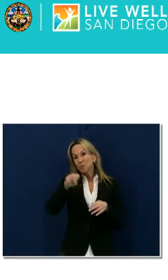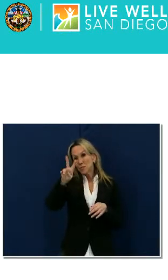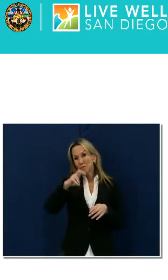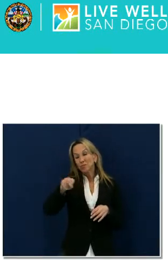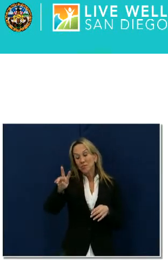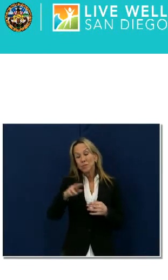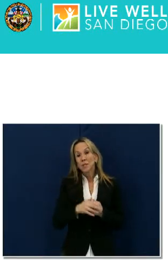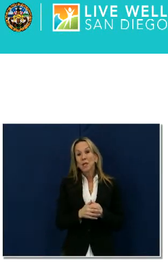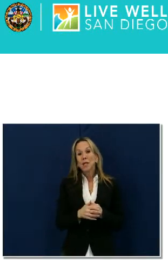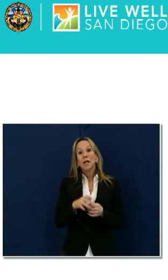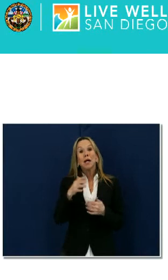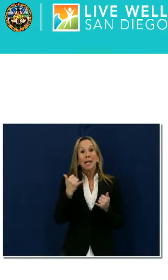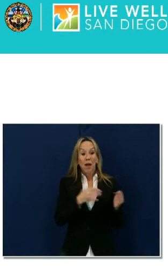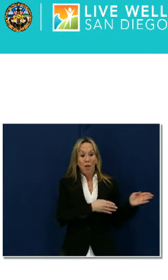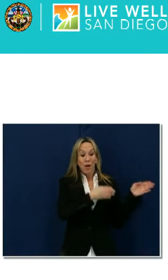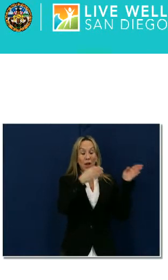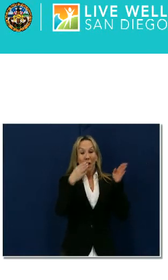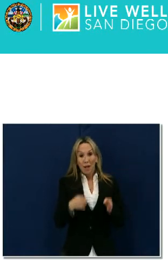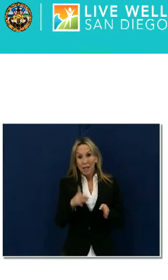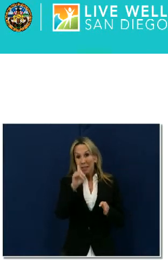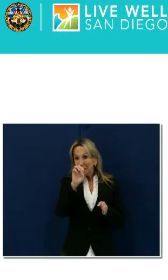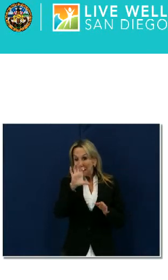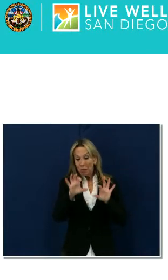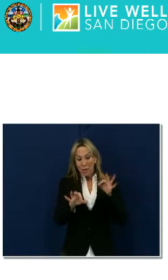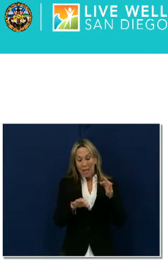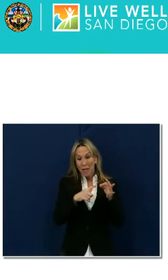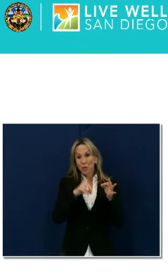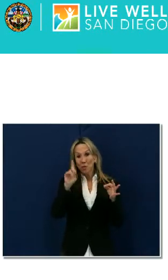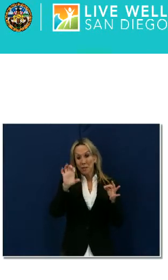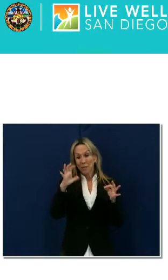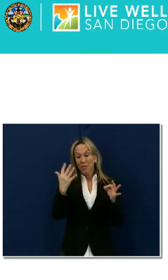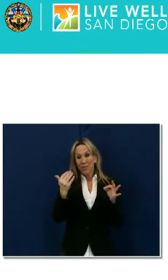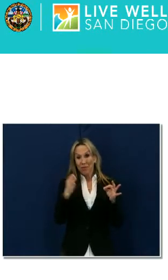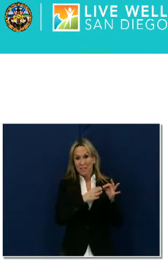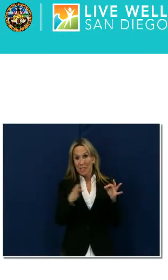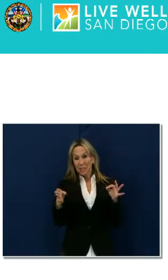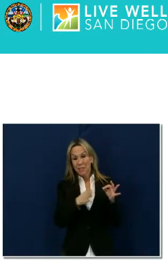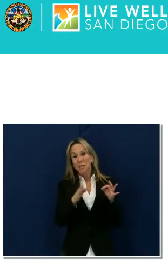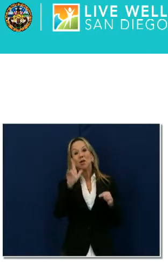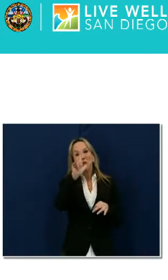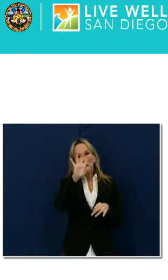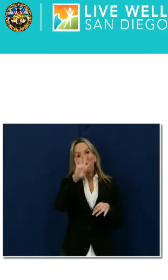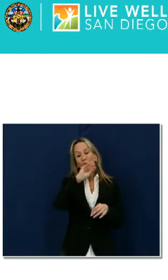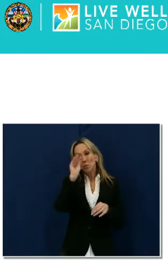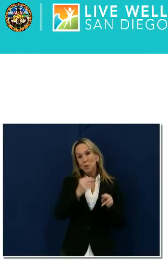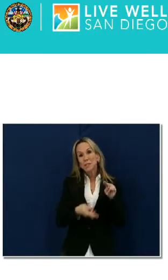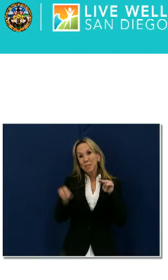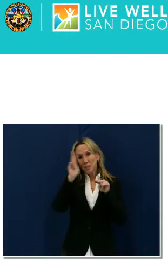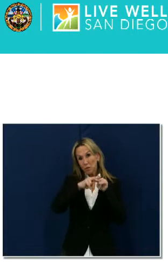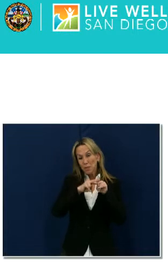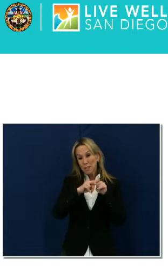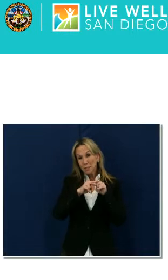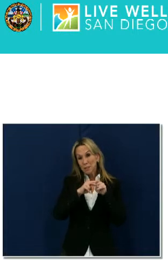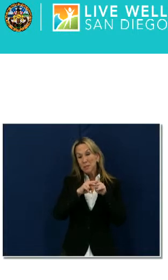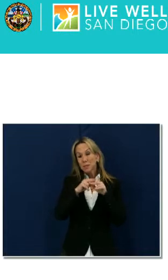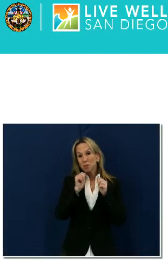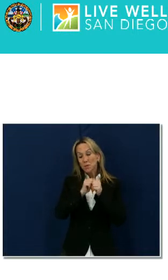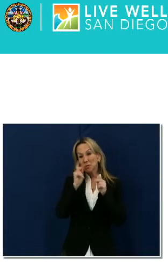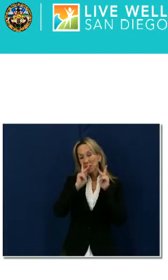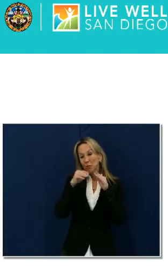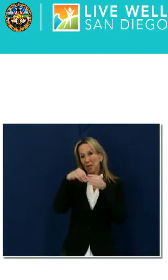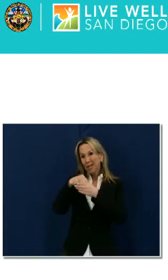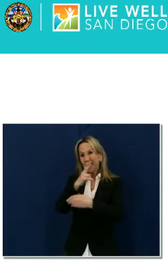From December 9th to December 15th, there was a 24% increase in hospitalizations